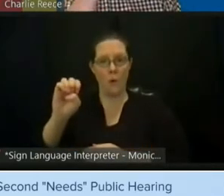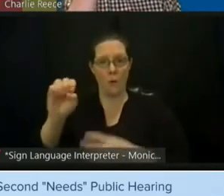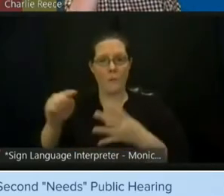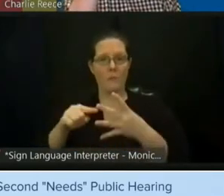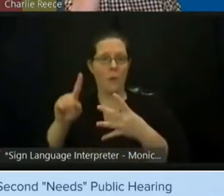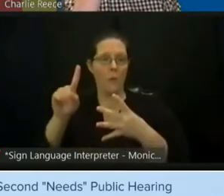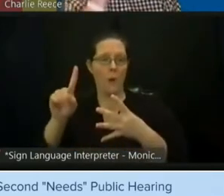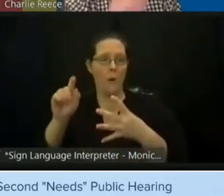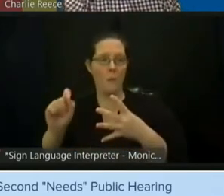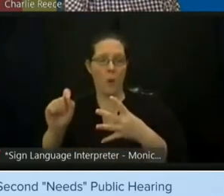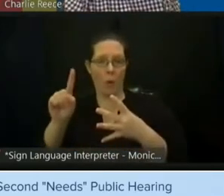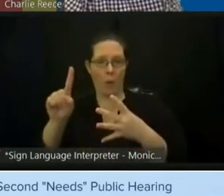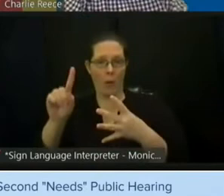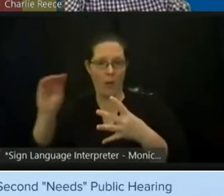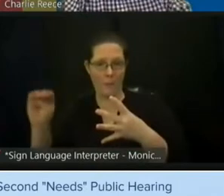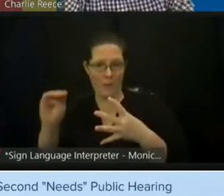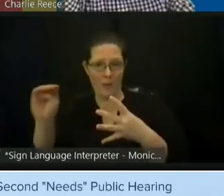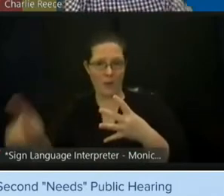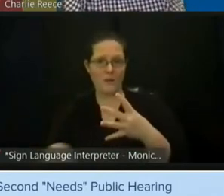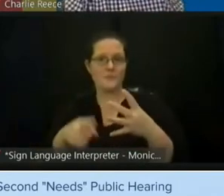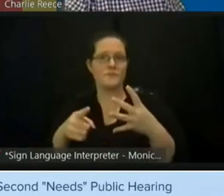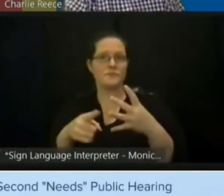funds,